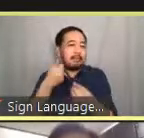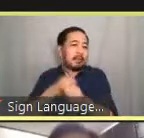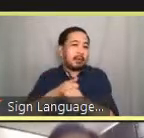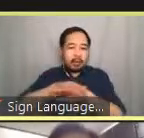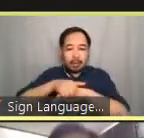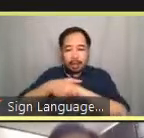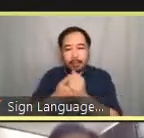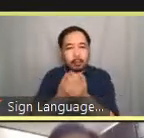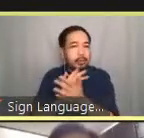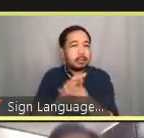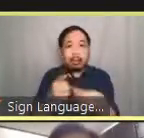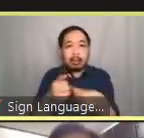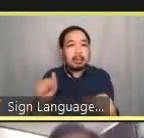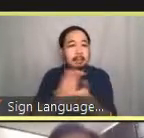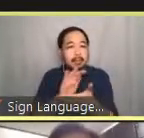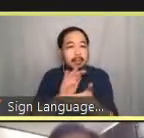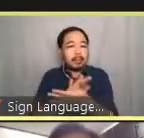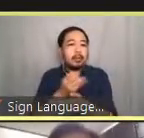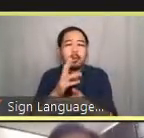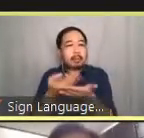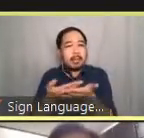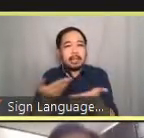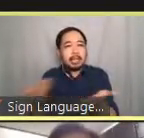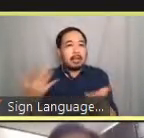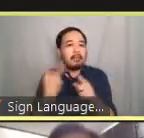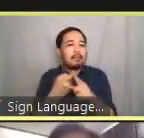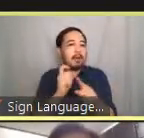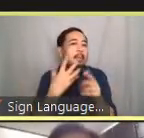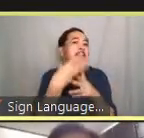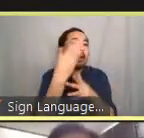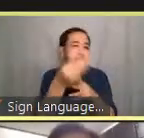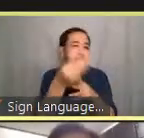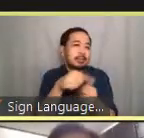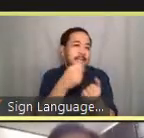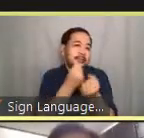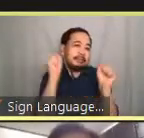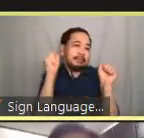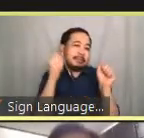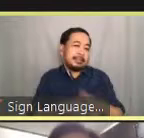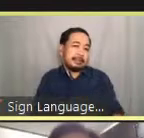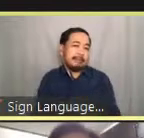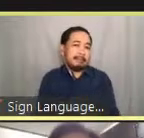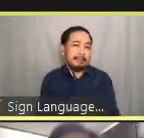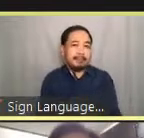paper coming from the outside. So just the same you can do.